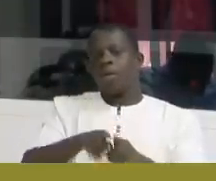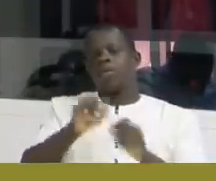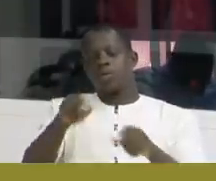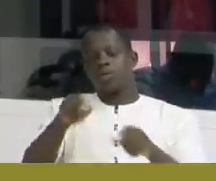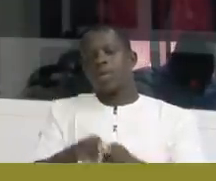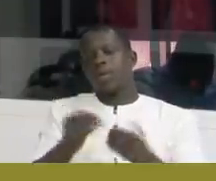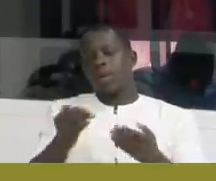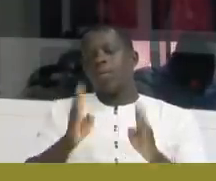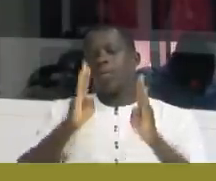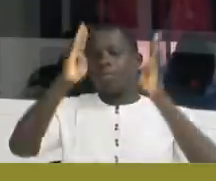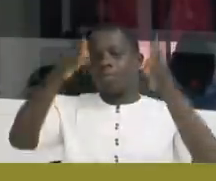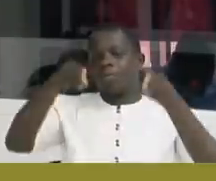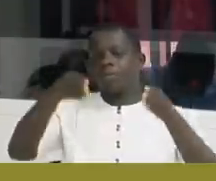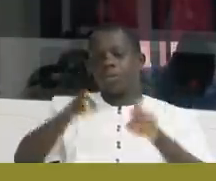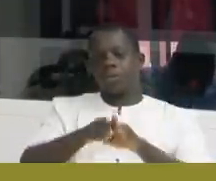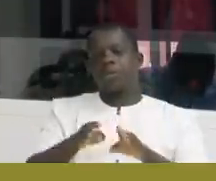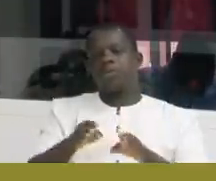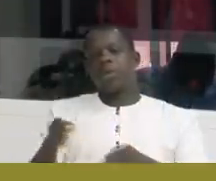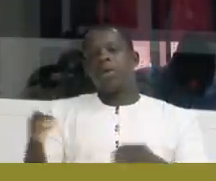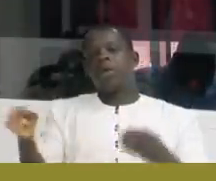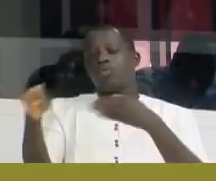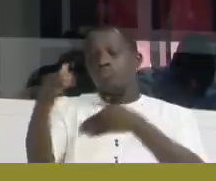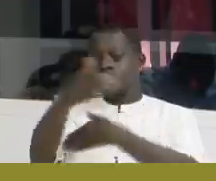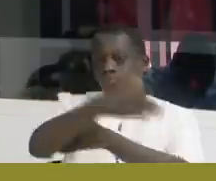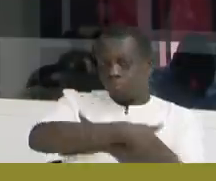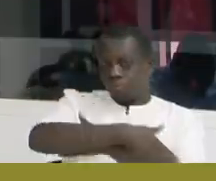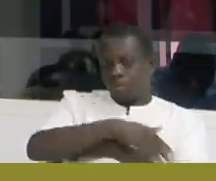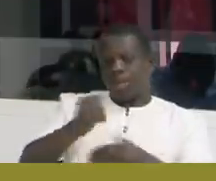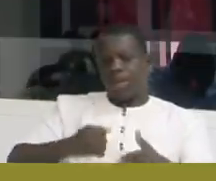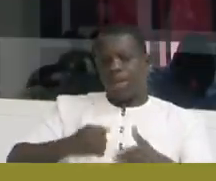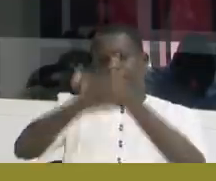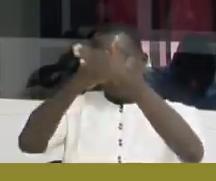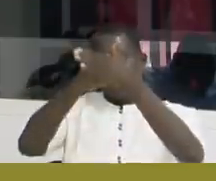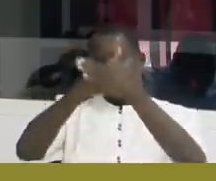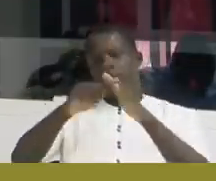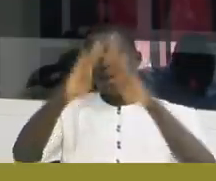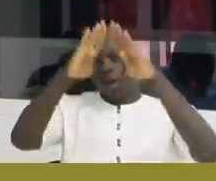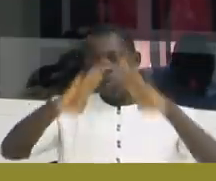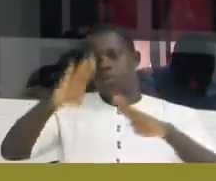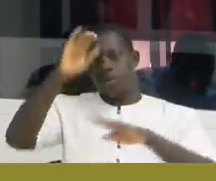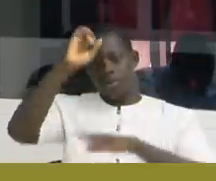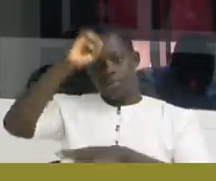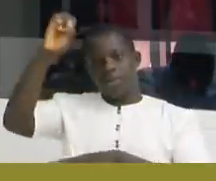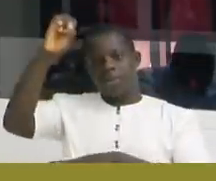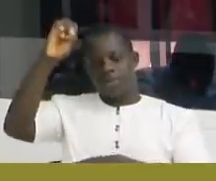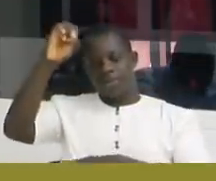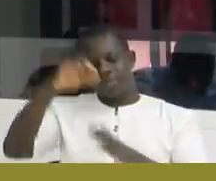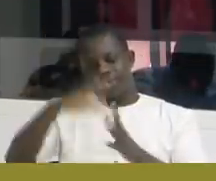bridge, and then attack State House. So